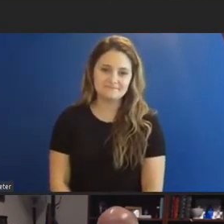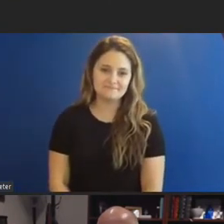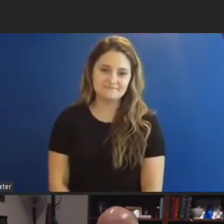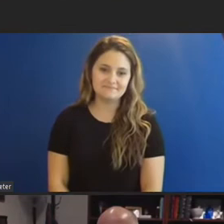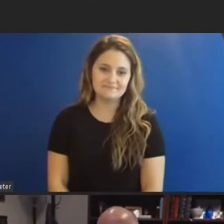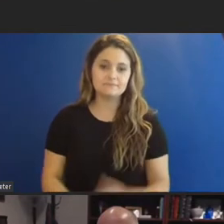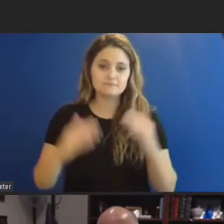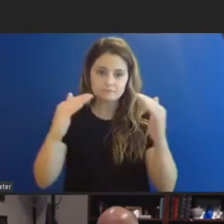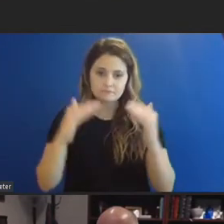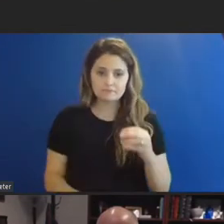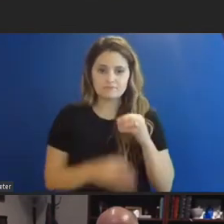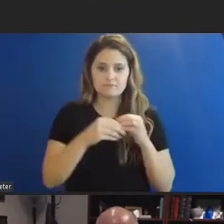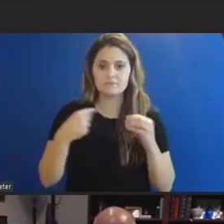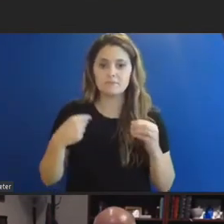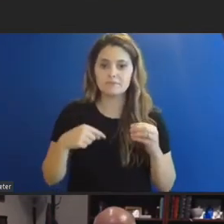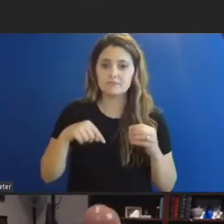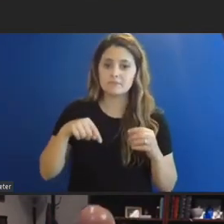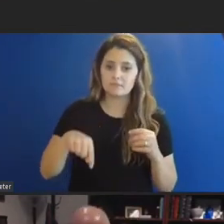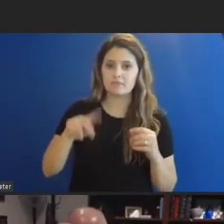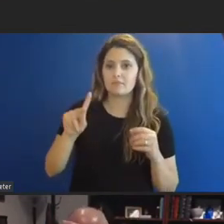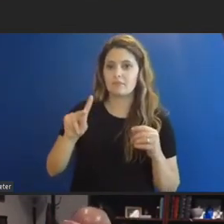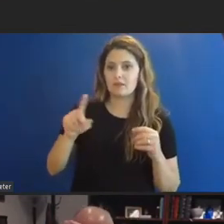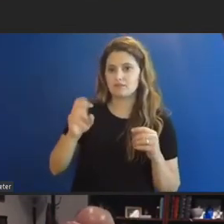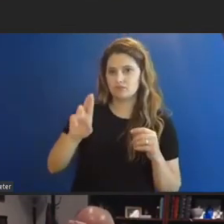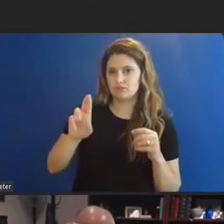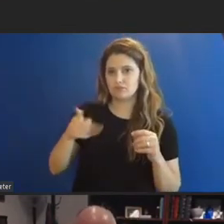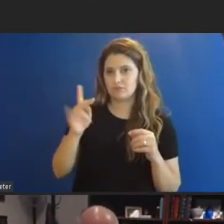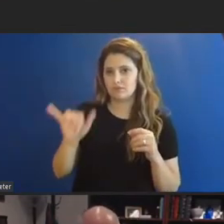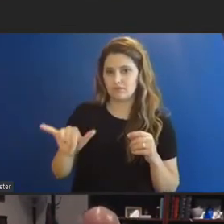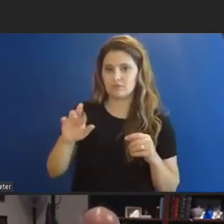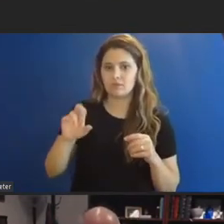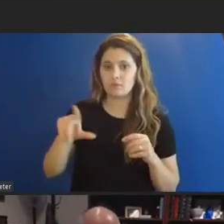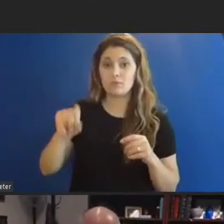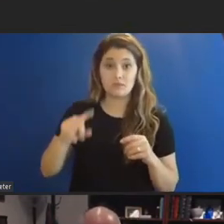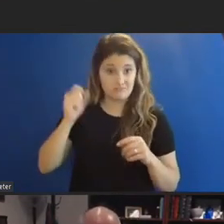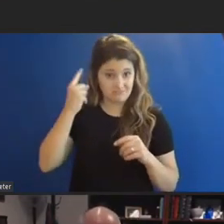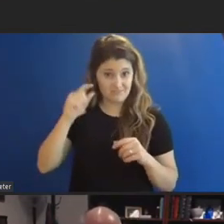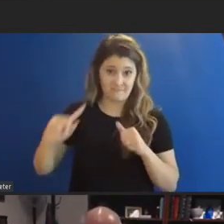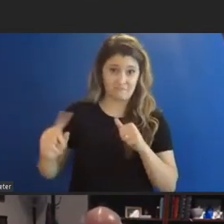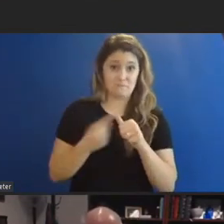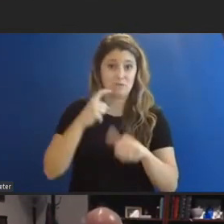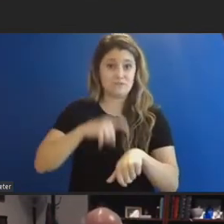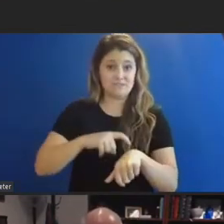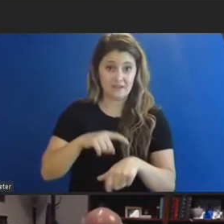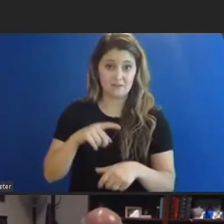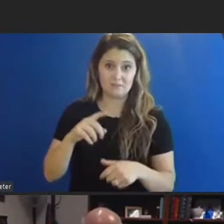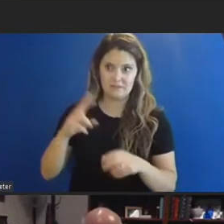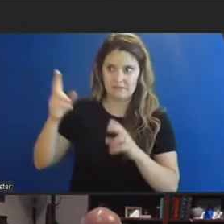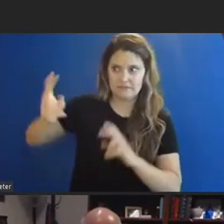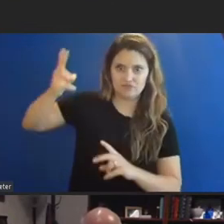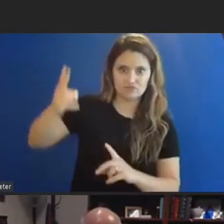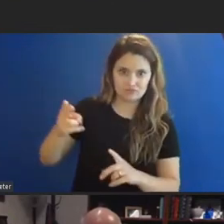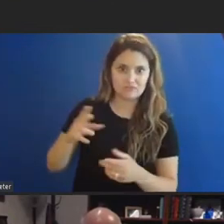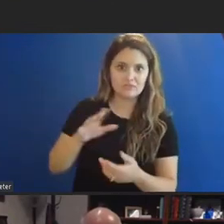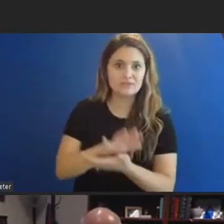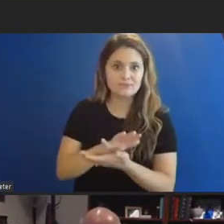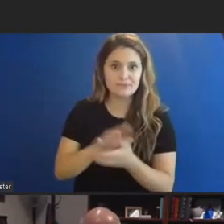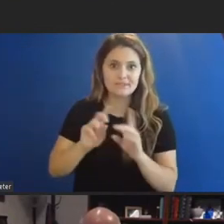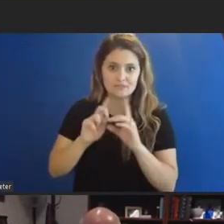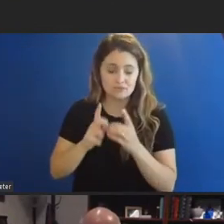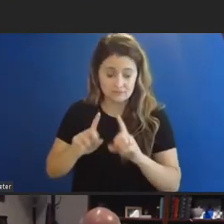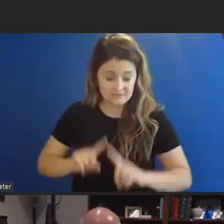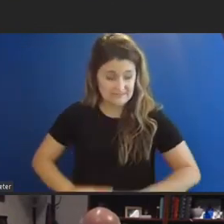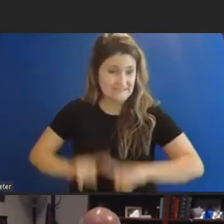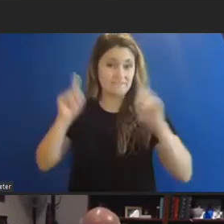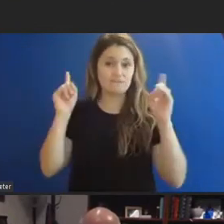And I'll just add to that, this is the first time in history that school districts have stood up to entirely different modes